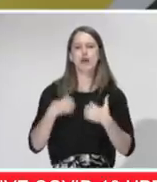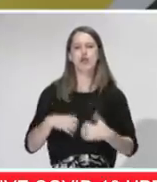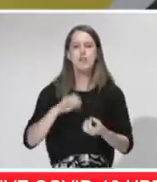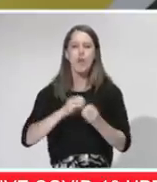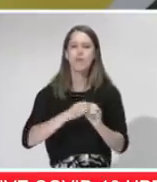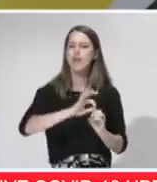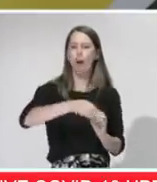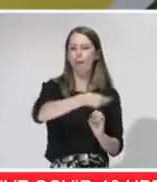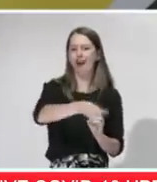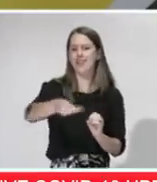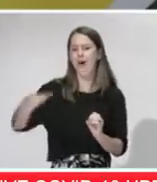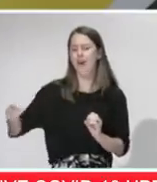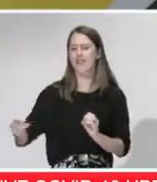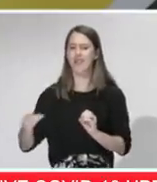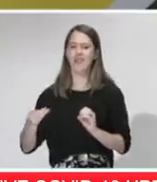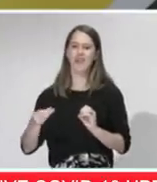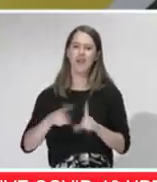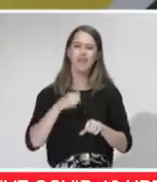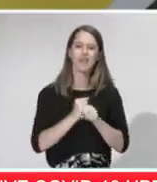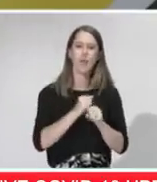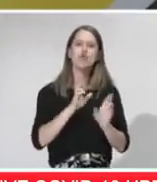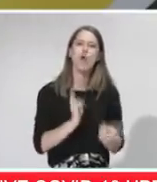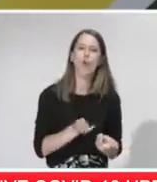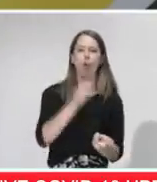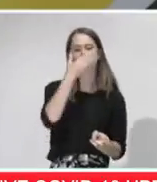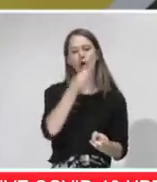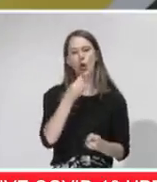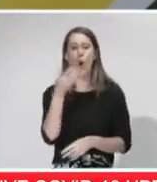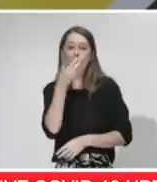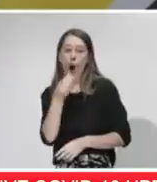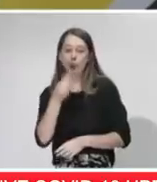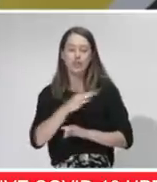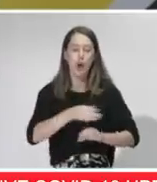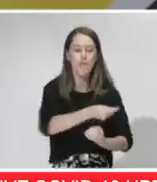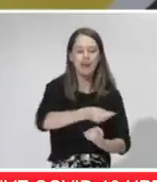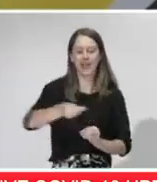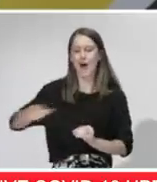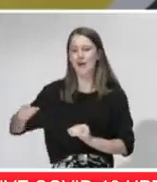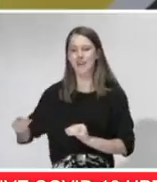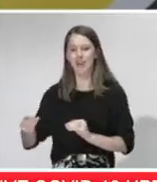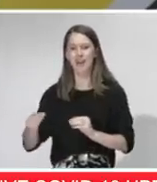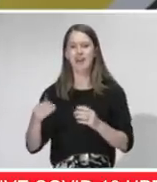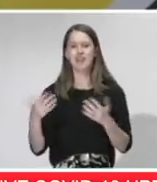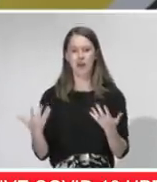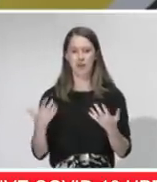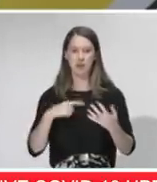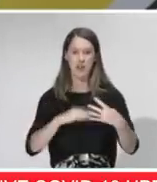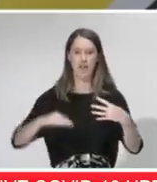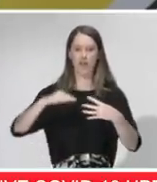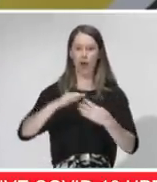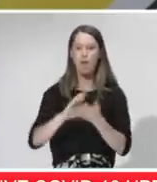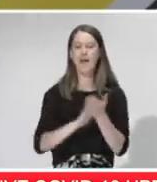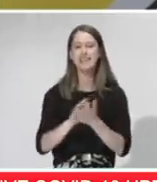be transmitted between people. This would include influenza and also common colds. So we would expect less people